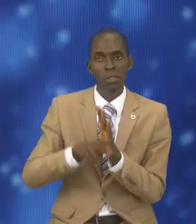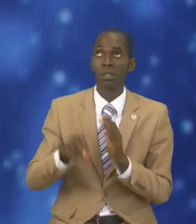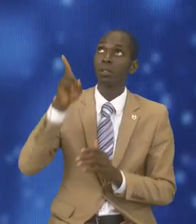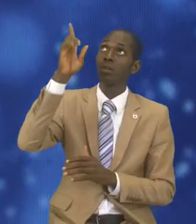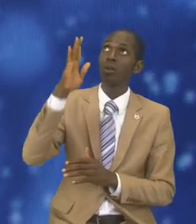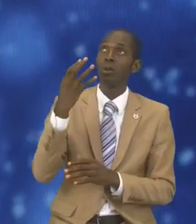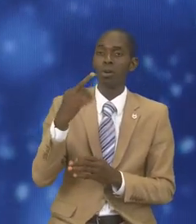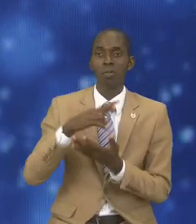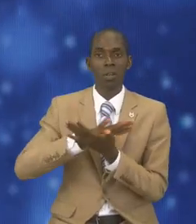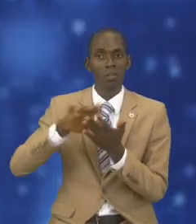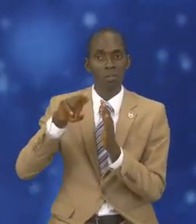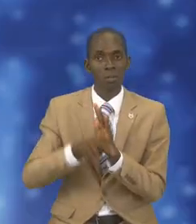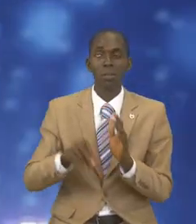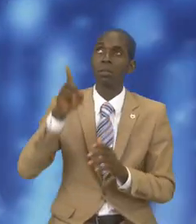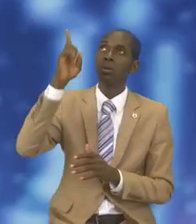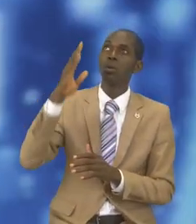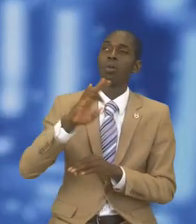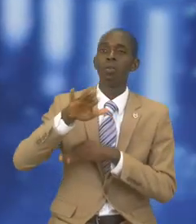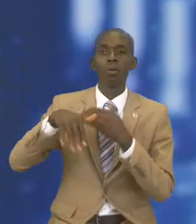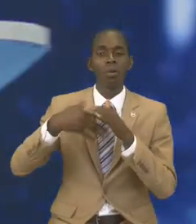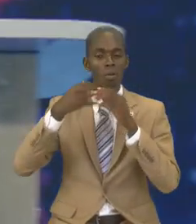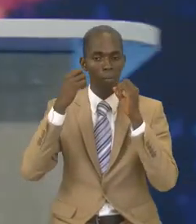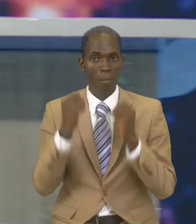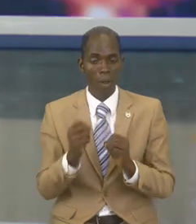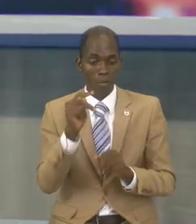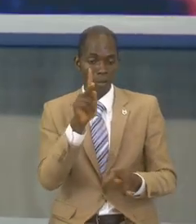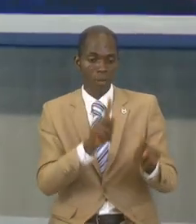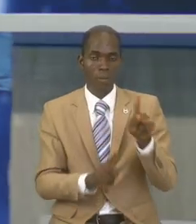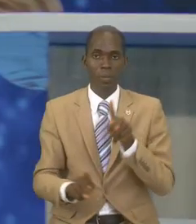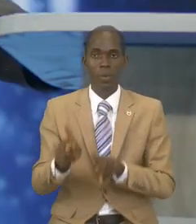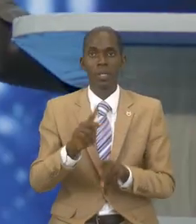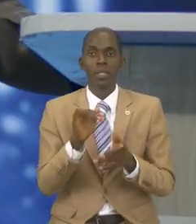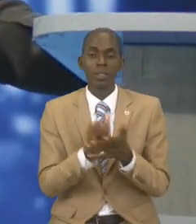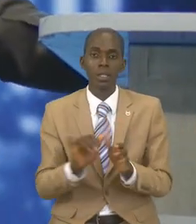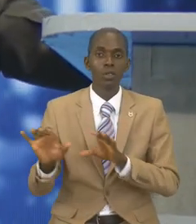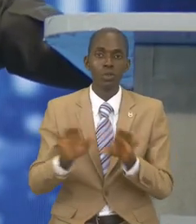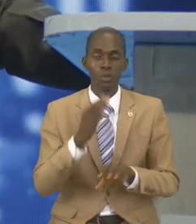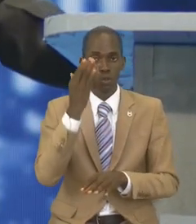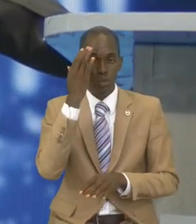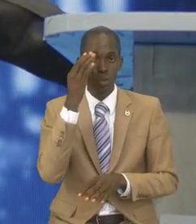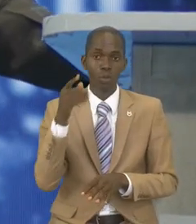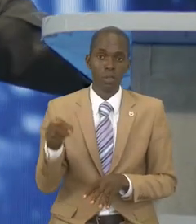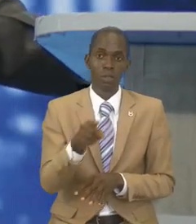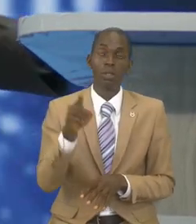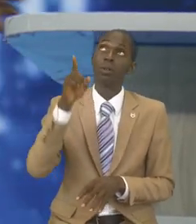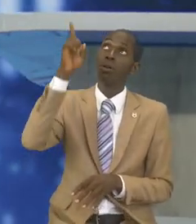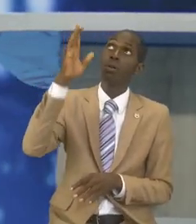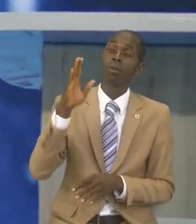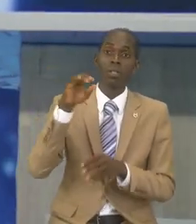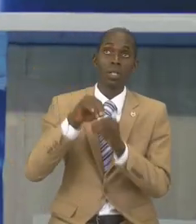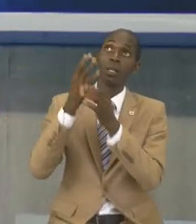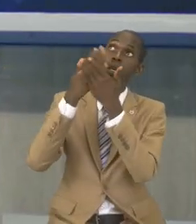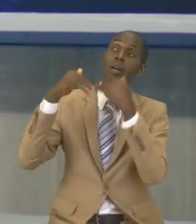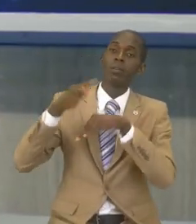righteousness, and the God of all power, the people that do know the God of heaven, they are